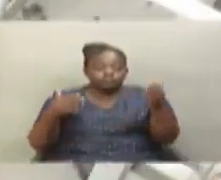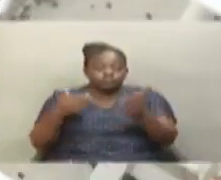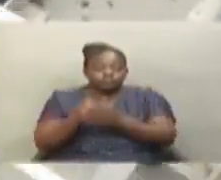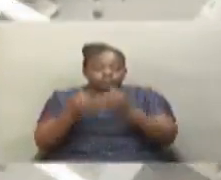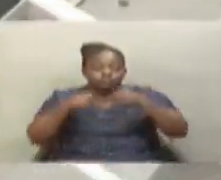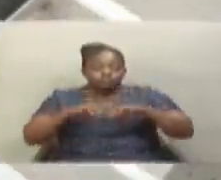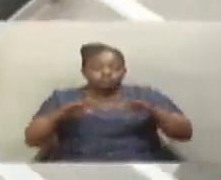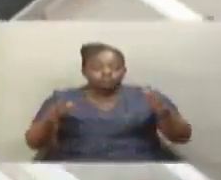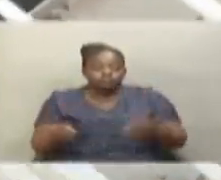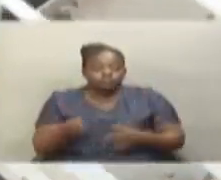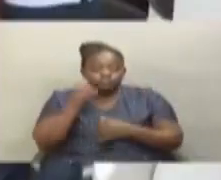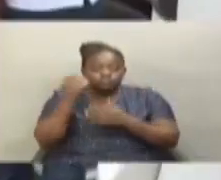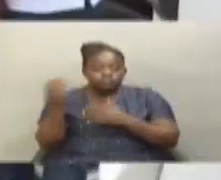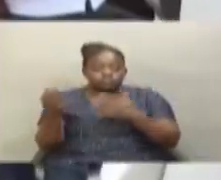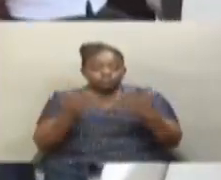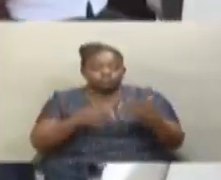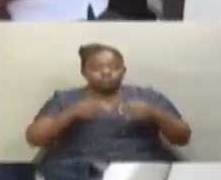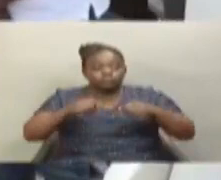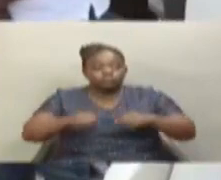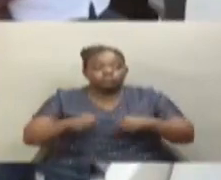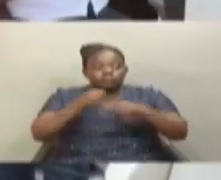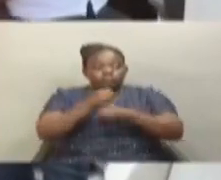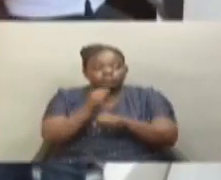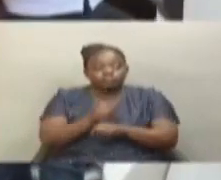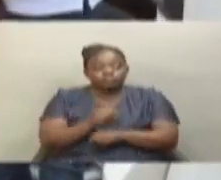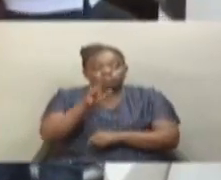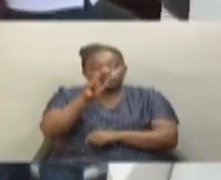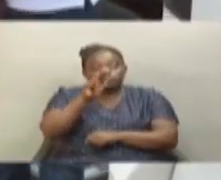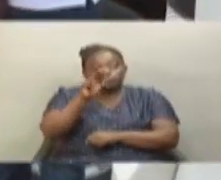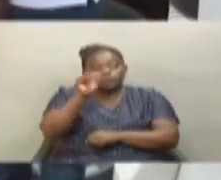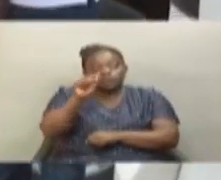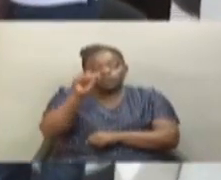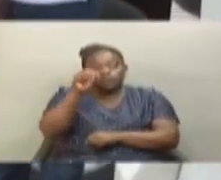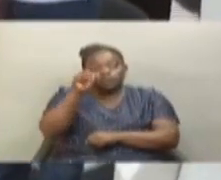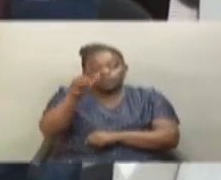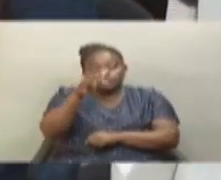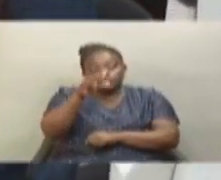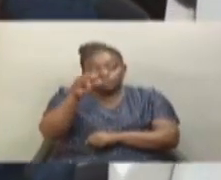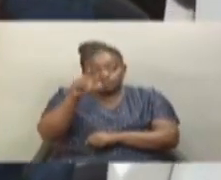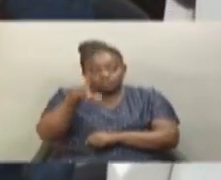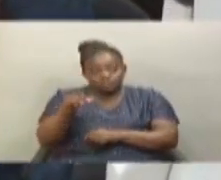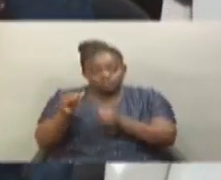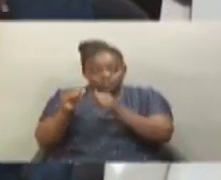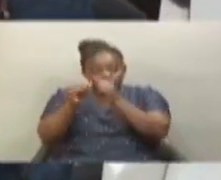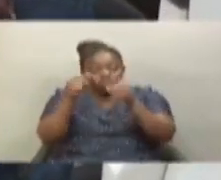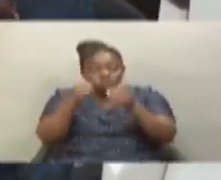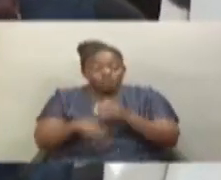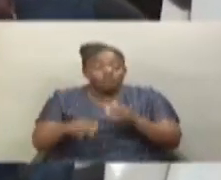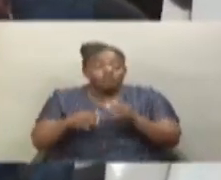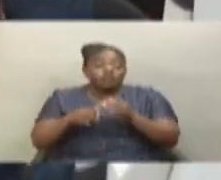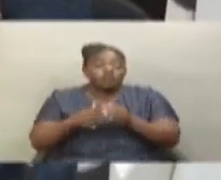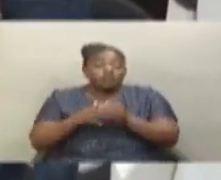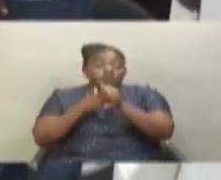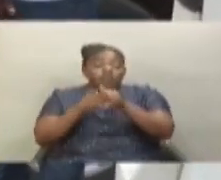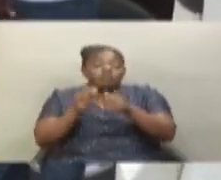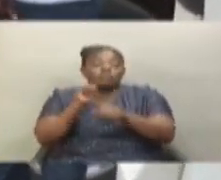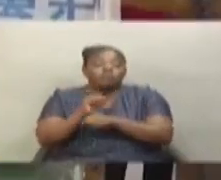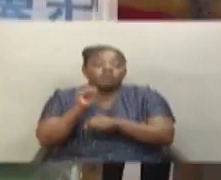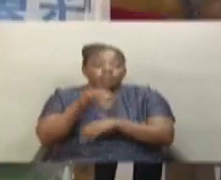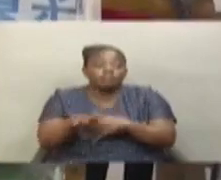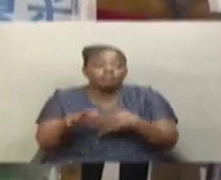Wanyama ayaniriziddwa abakugu okuva mu kitongole KIUEGCL nga bali wamu n'akuliddemu omulimu guno Albert